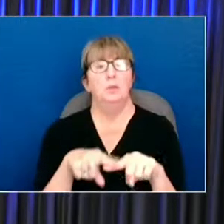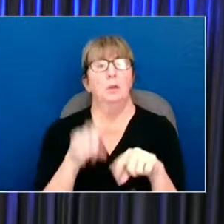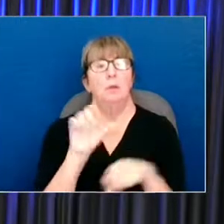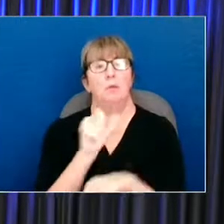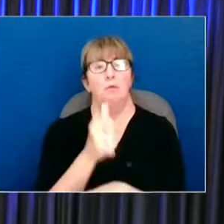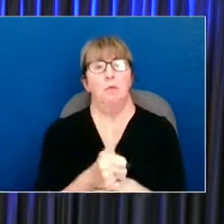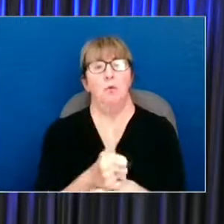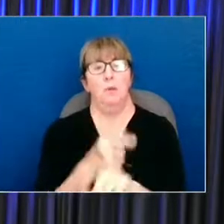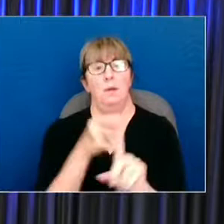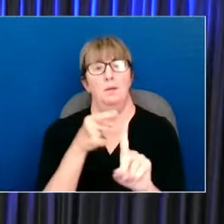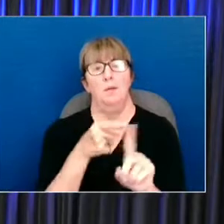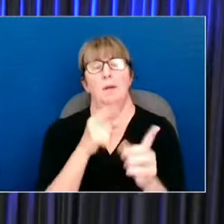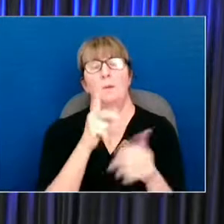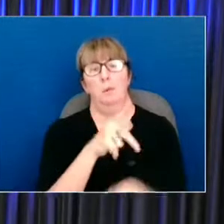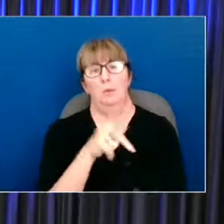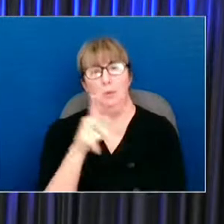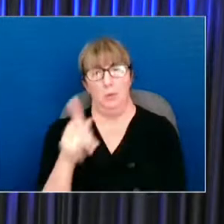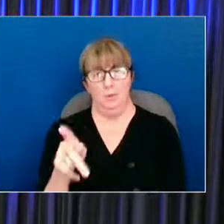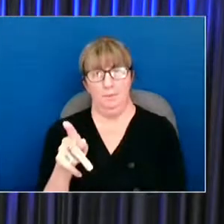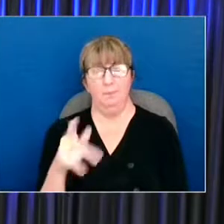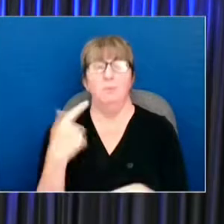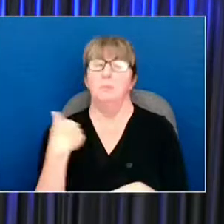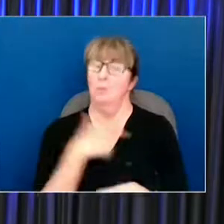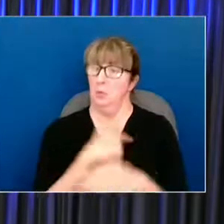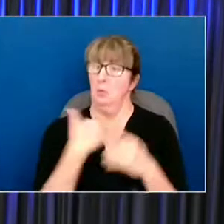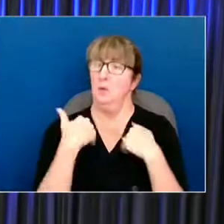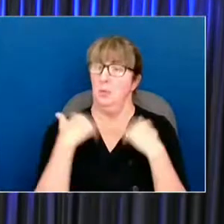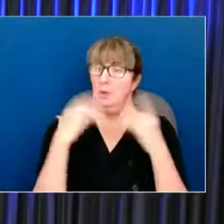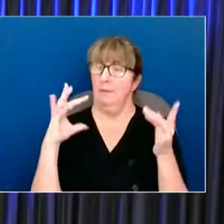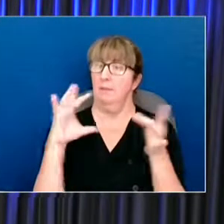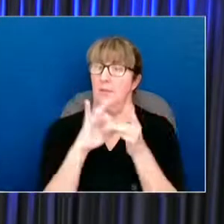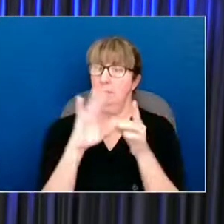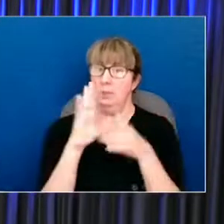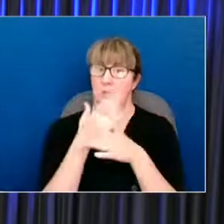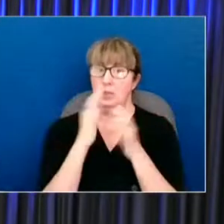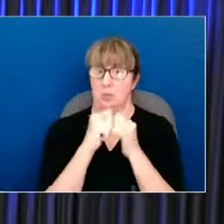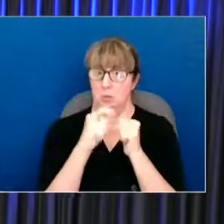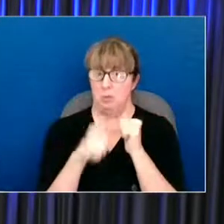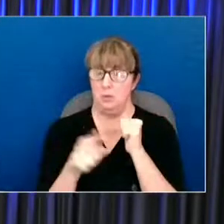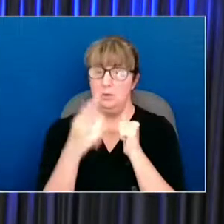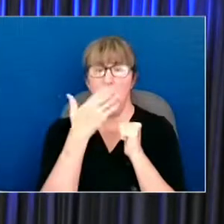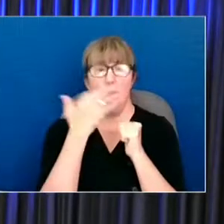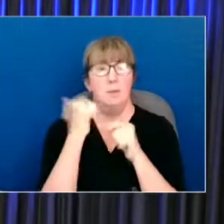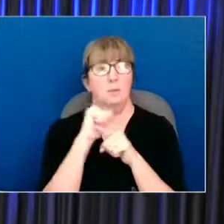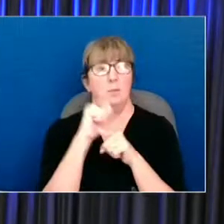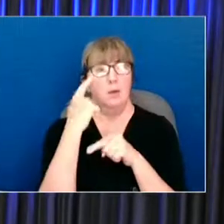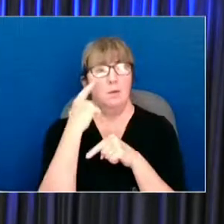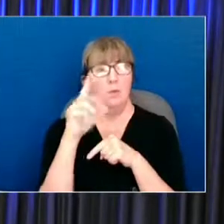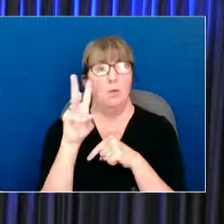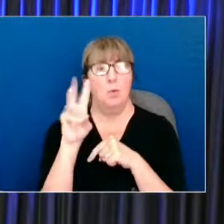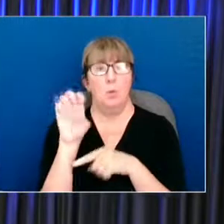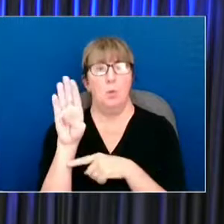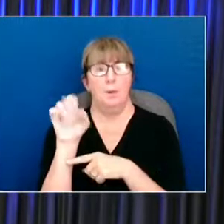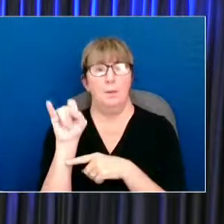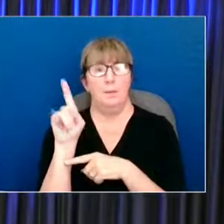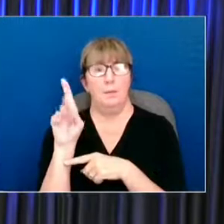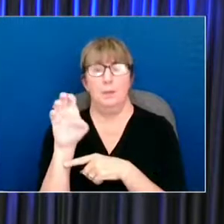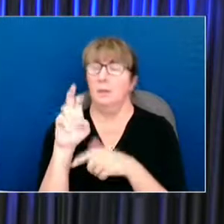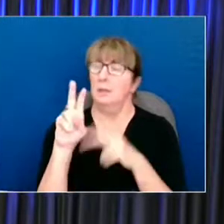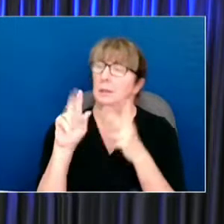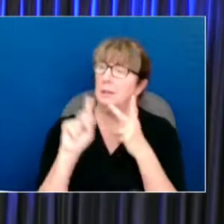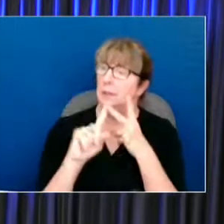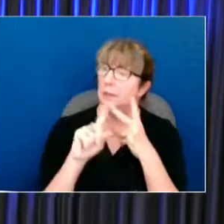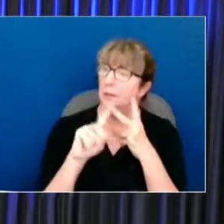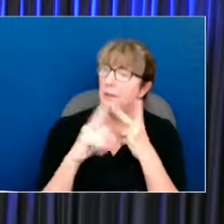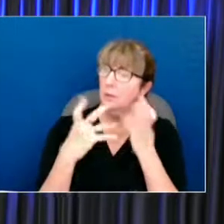the PowerPoint. But we do have a link that we can share with you that shares best practices for websites. And then secondarily, the one thing that we'll have to go over, and